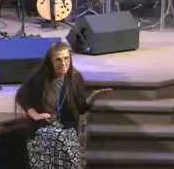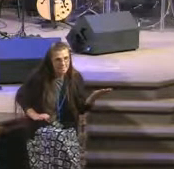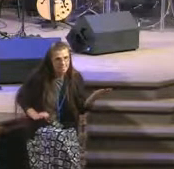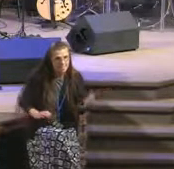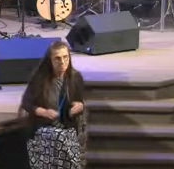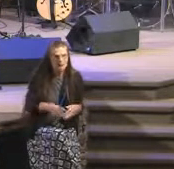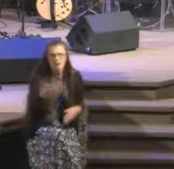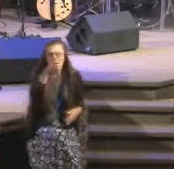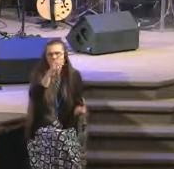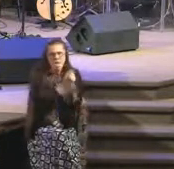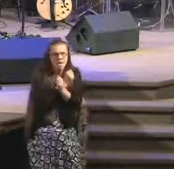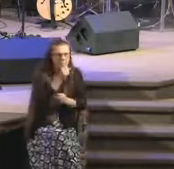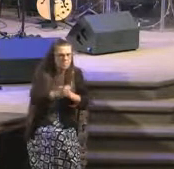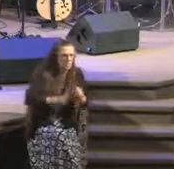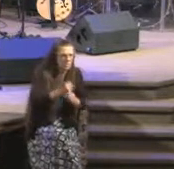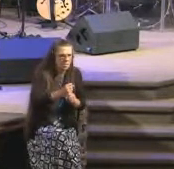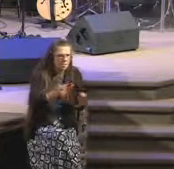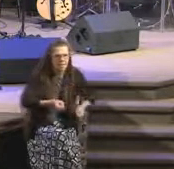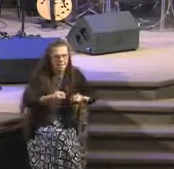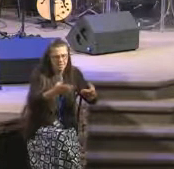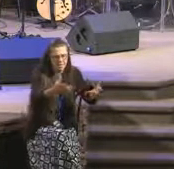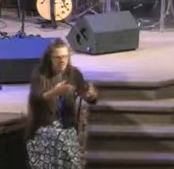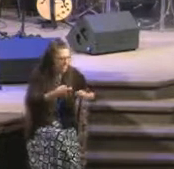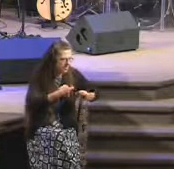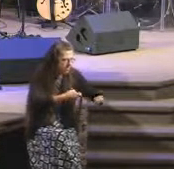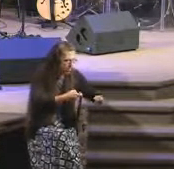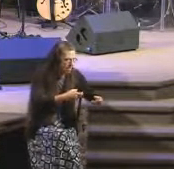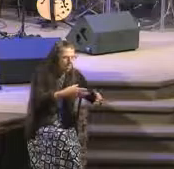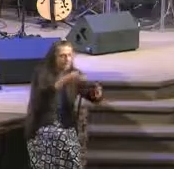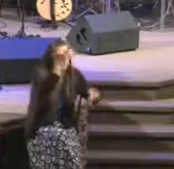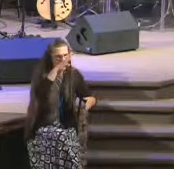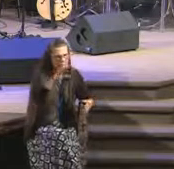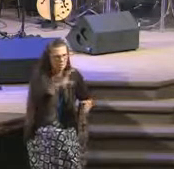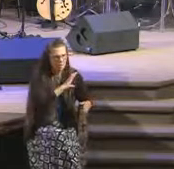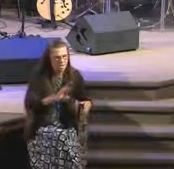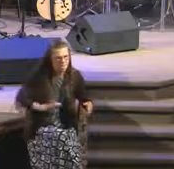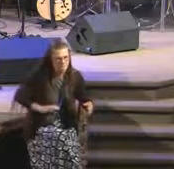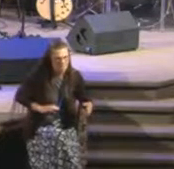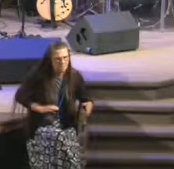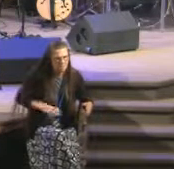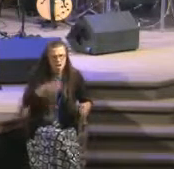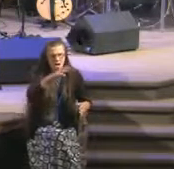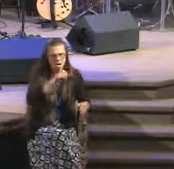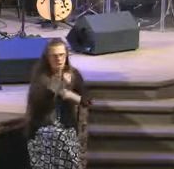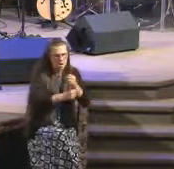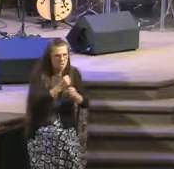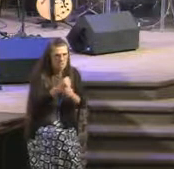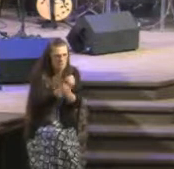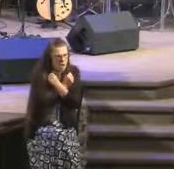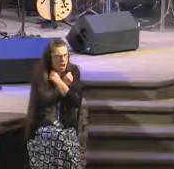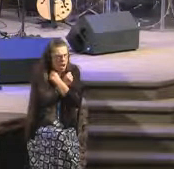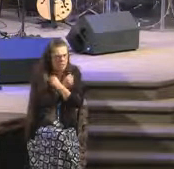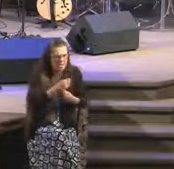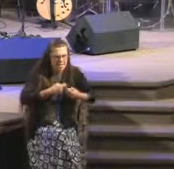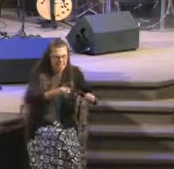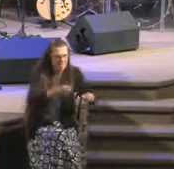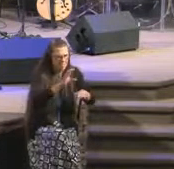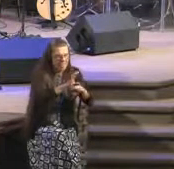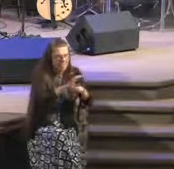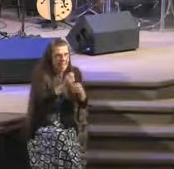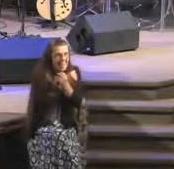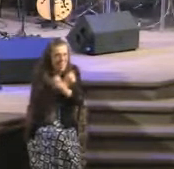God loved the world. He gave it a gift of Christ. Christ loved the world so much, he gave it a church. And he loved the church